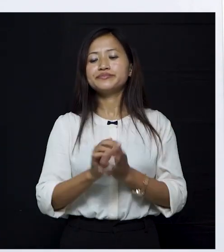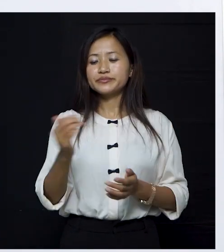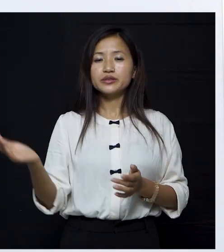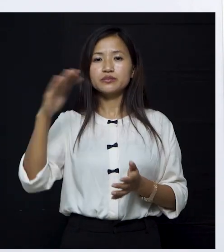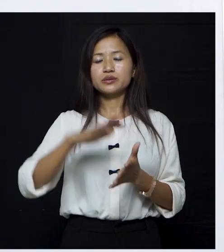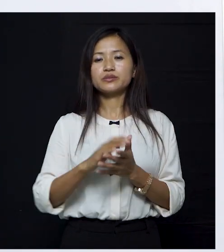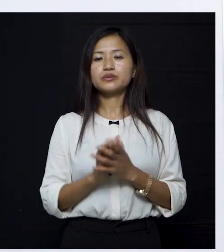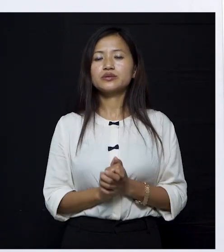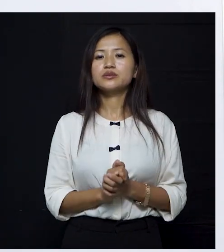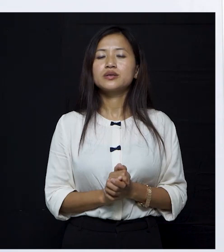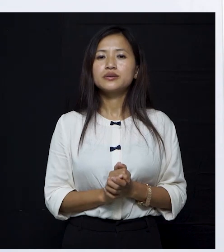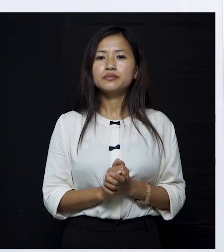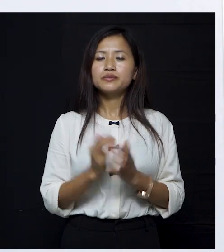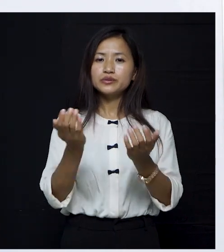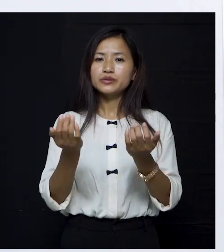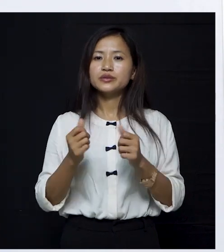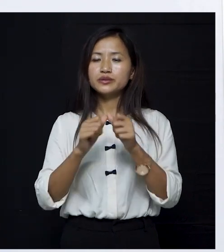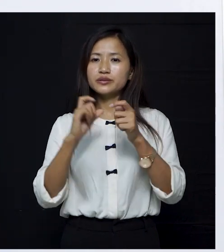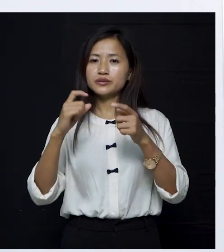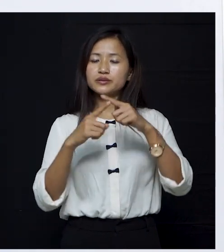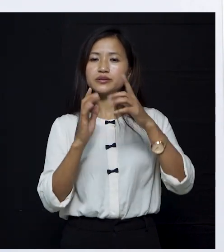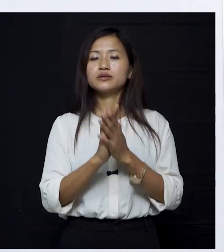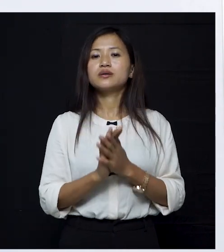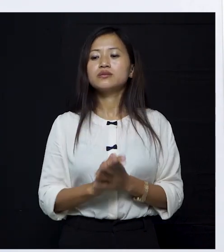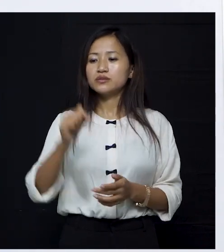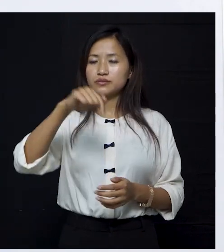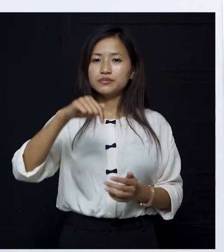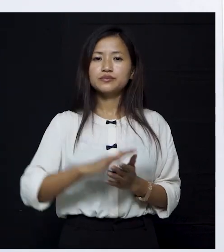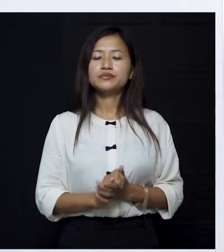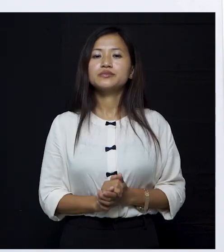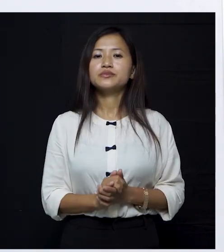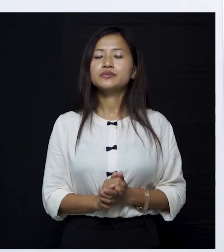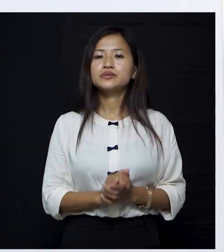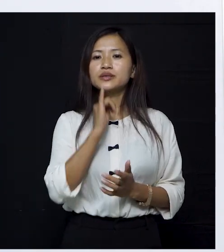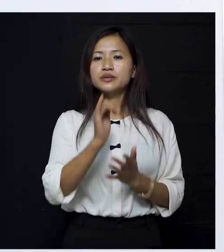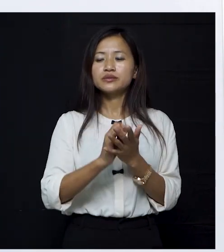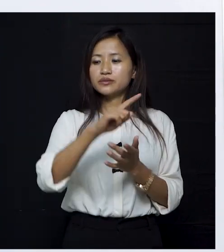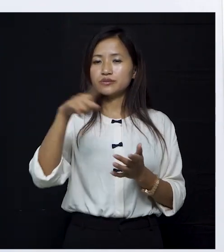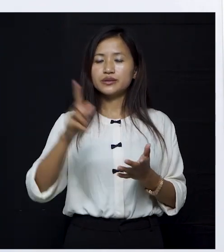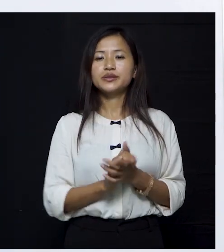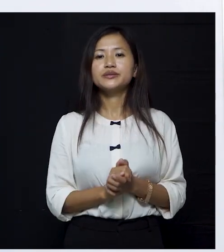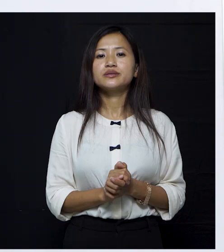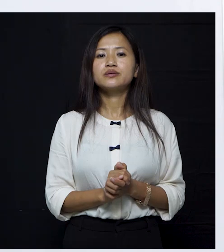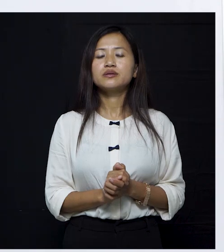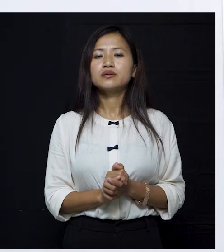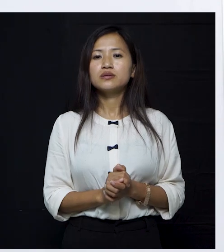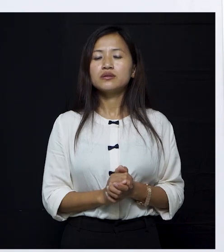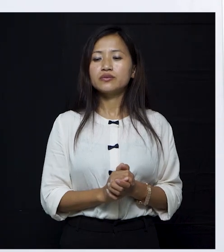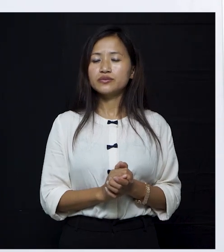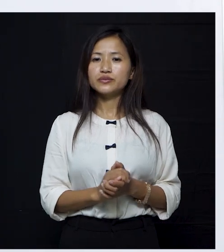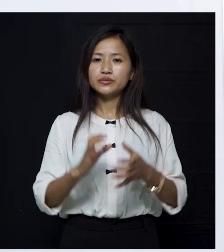Consumer Protection Act. And so if it is an act, means now that is a right, okay? It is the right of